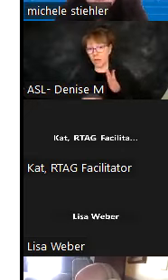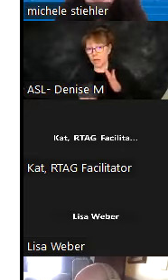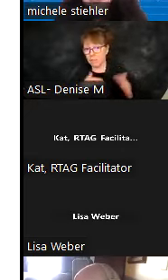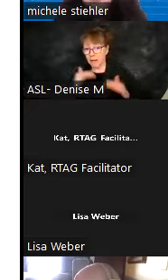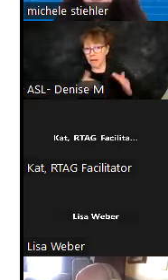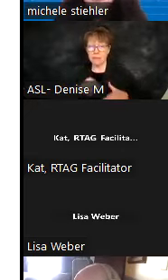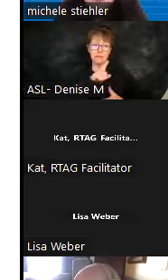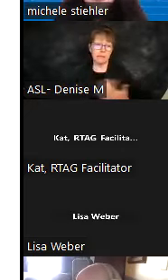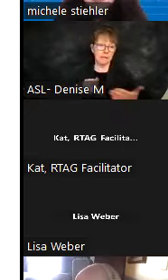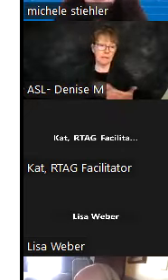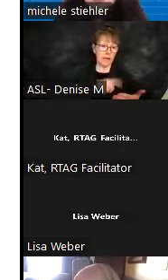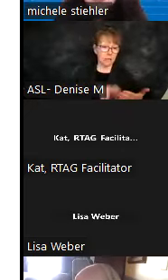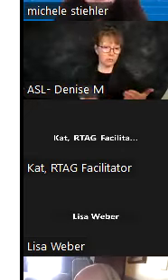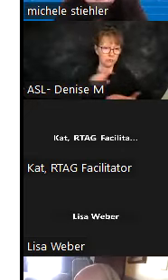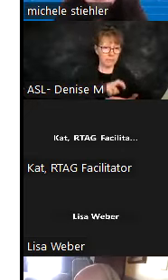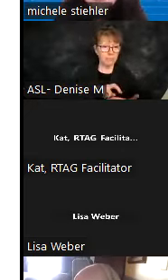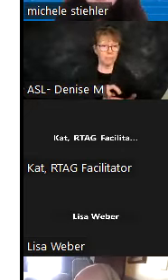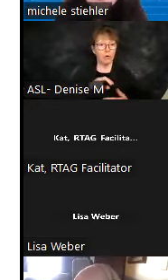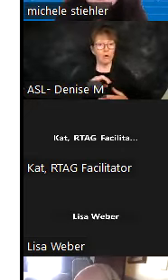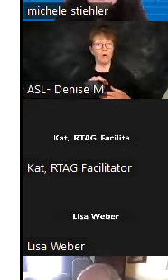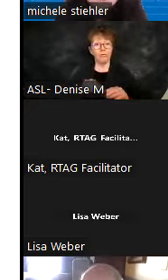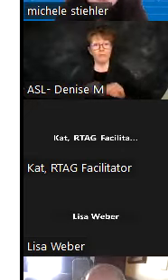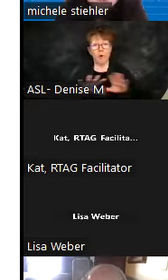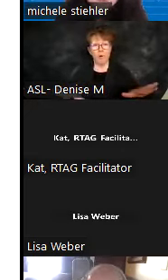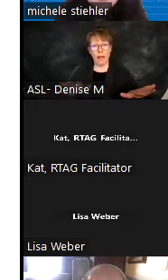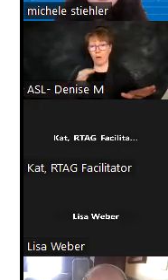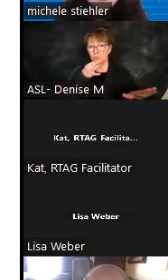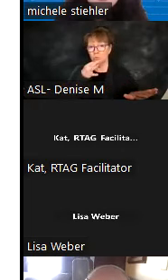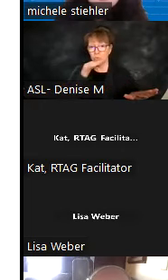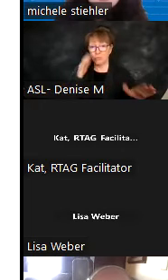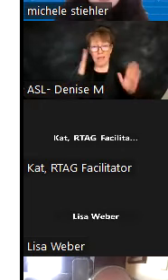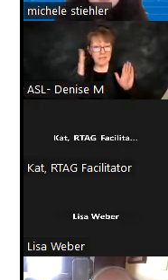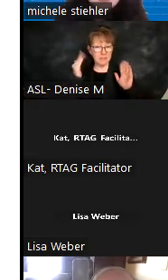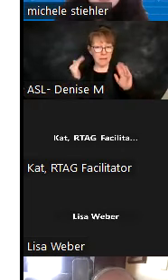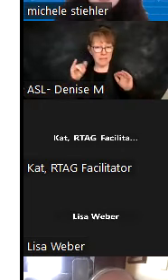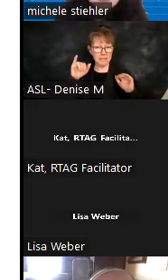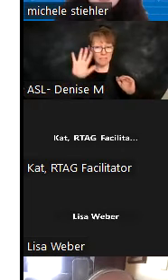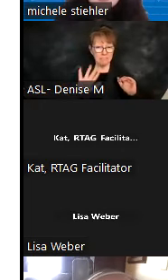rollout will come soon. We expect it to be in June.